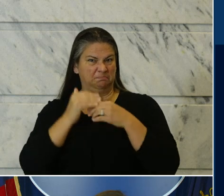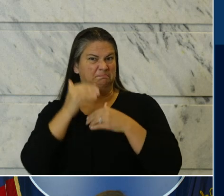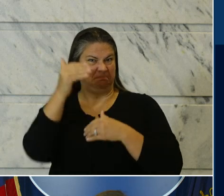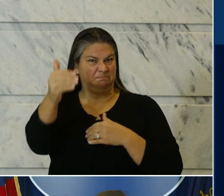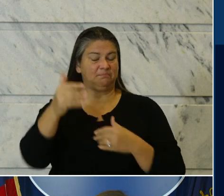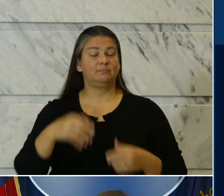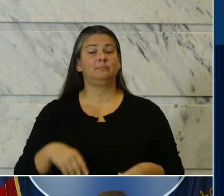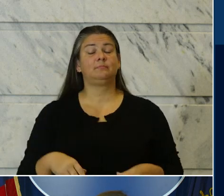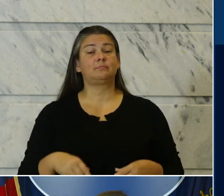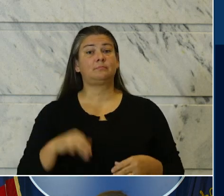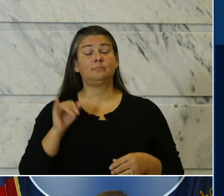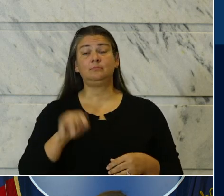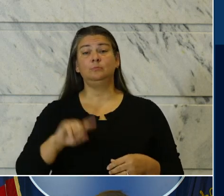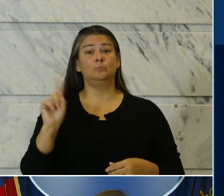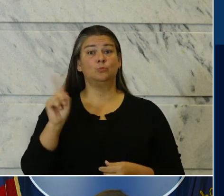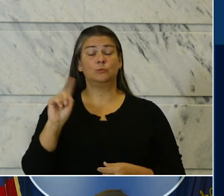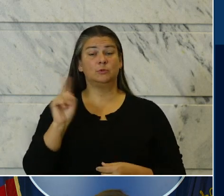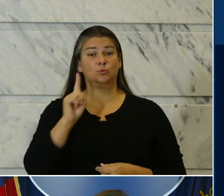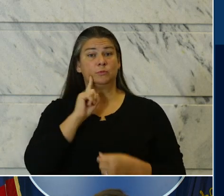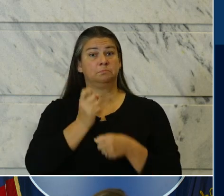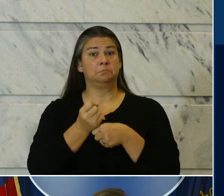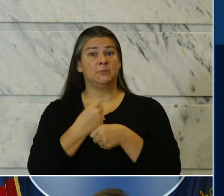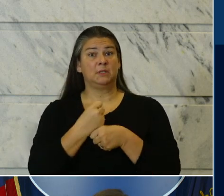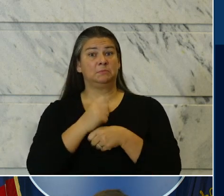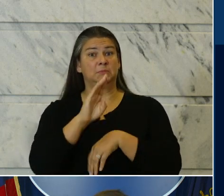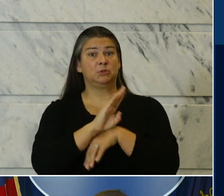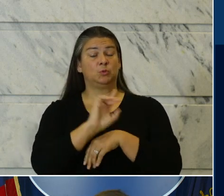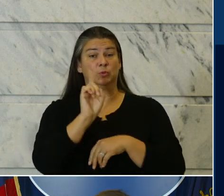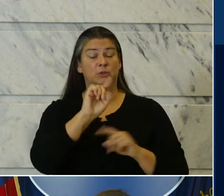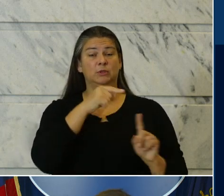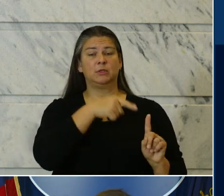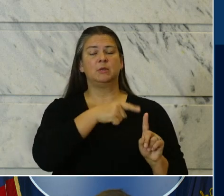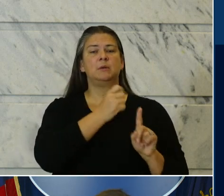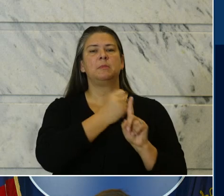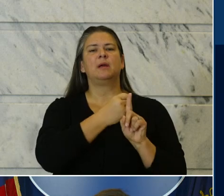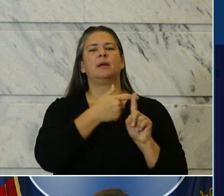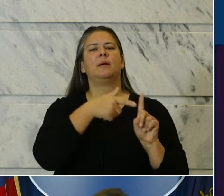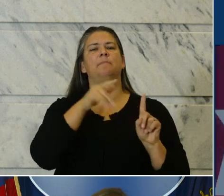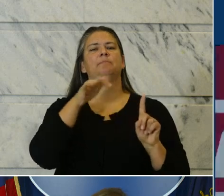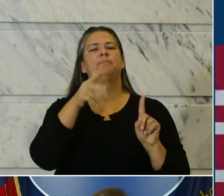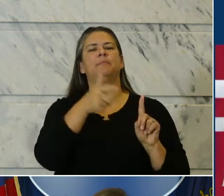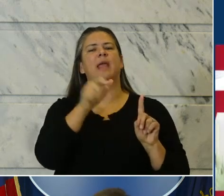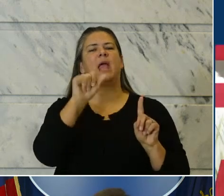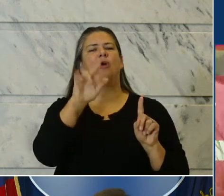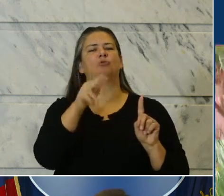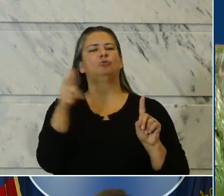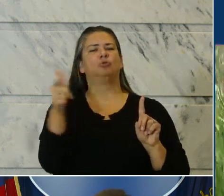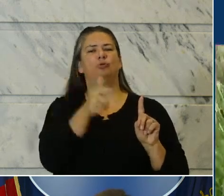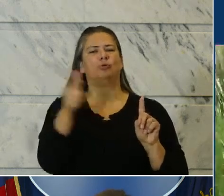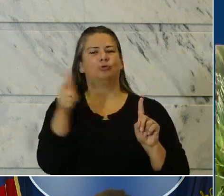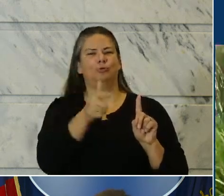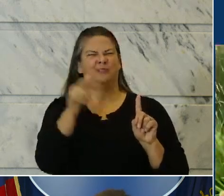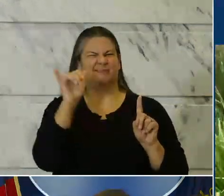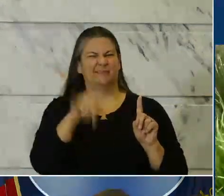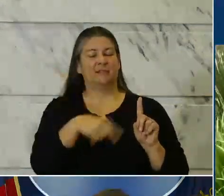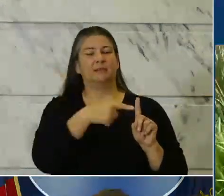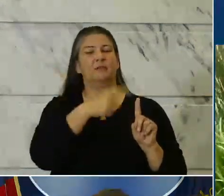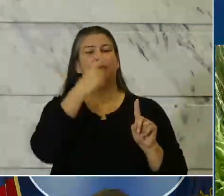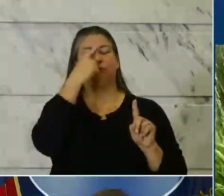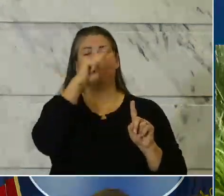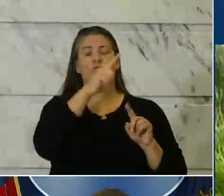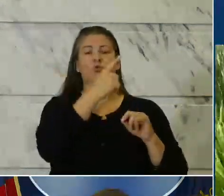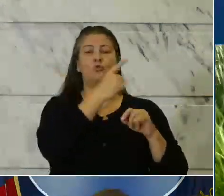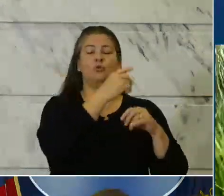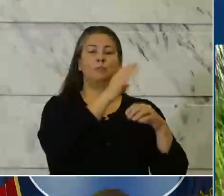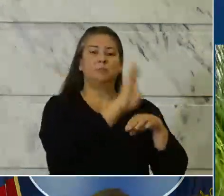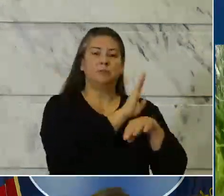The location will manufacture and distribute metal compressed air sprayers for industrial use, agriculture,